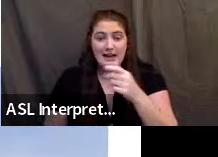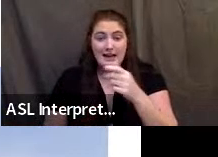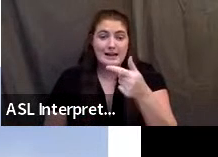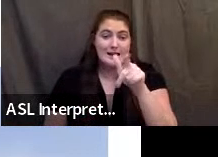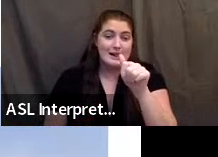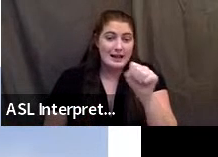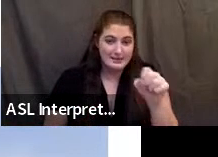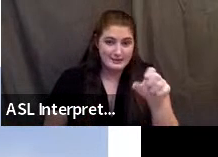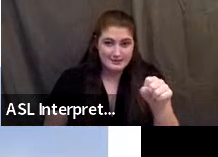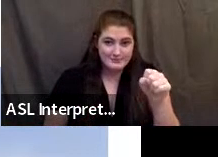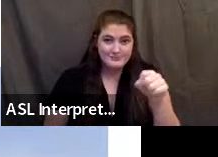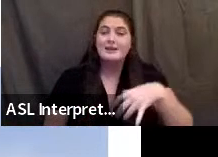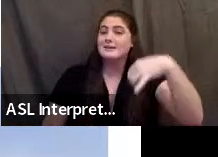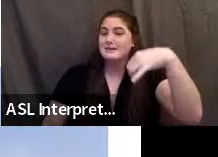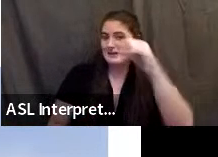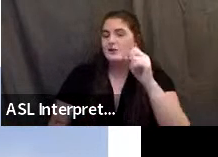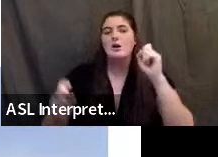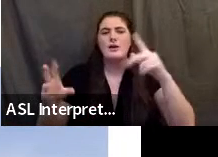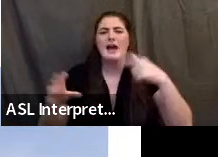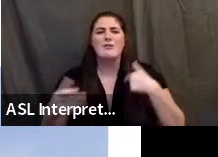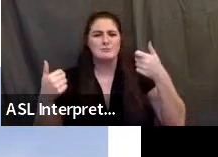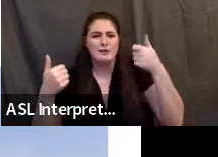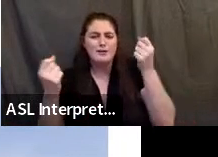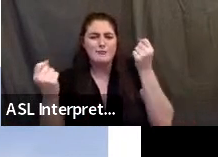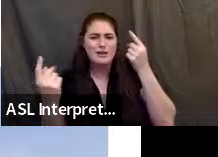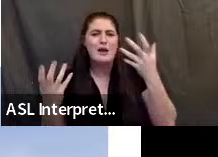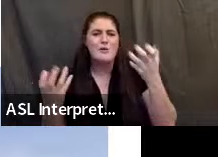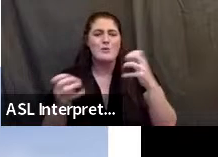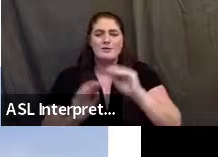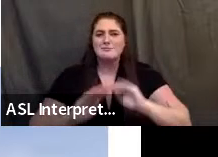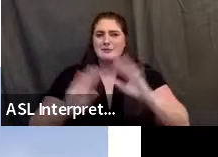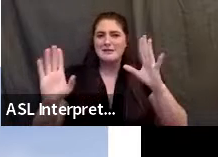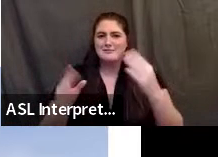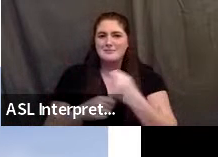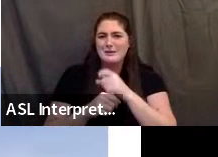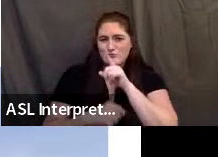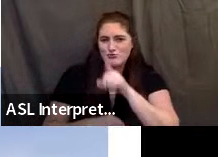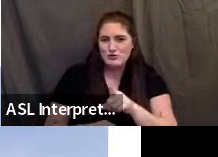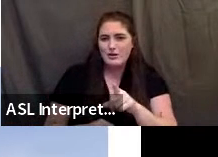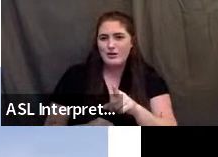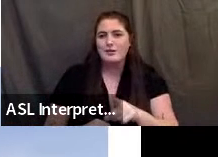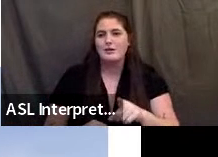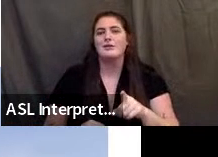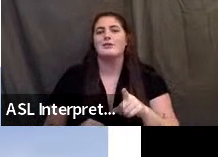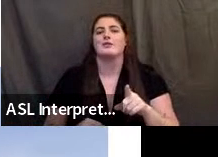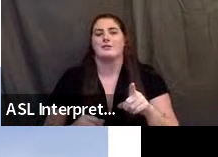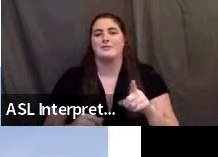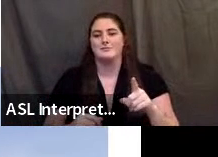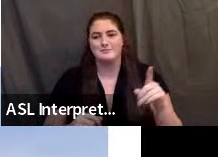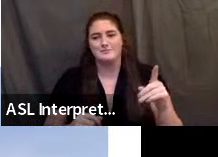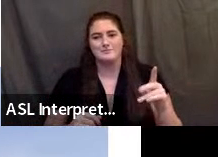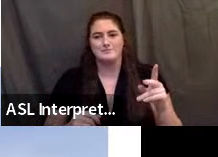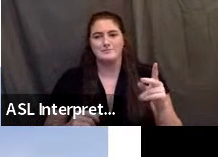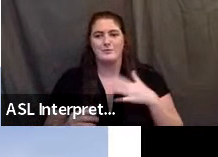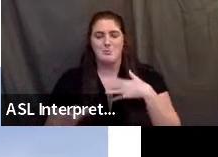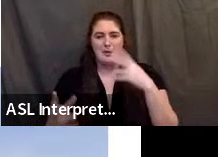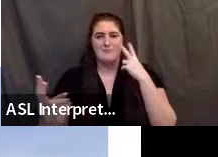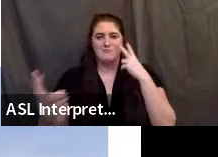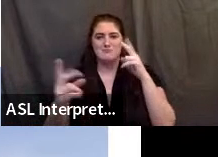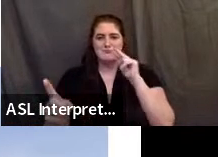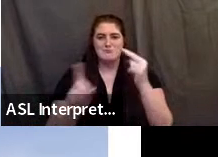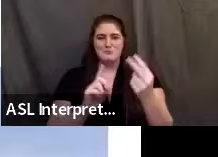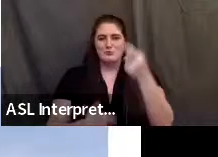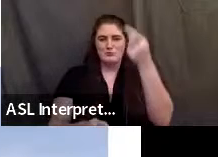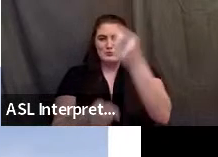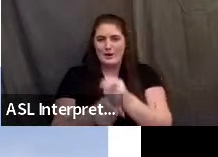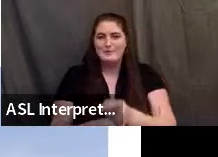Yeah. Okay. That's Yes. the way I was understanding it. I just wanted to make certain that the way I was seeing it was correct.